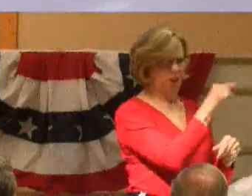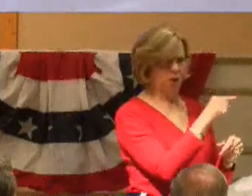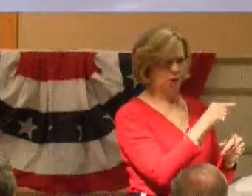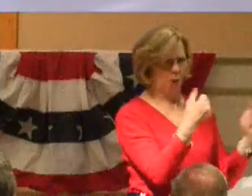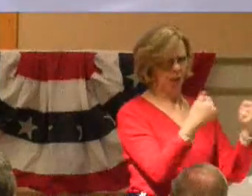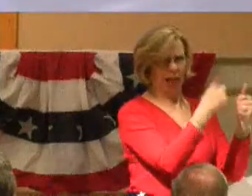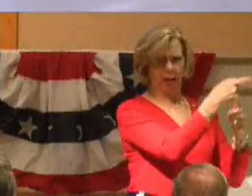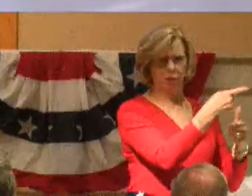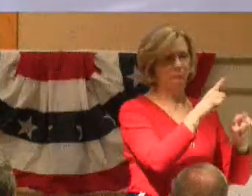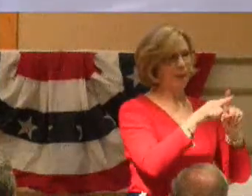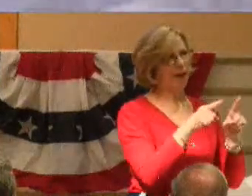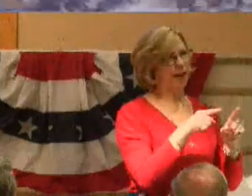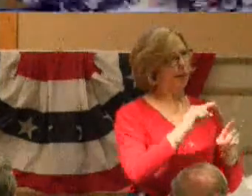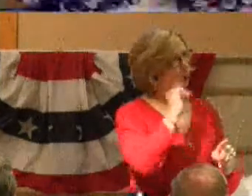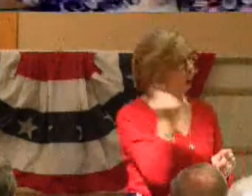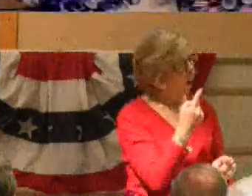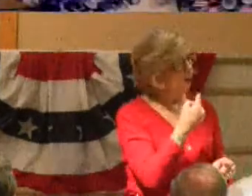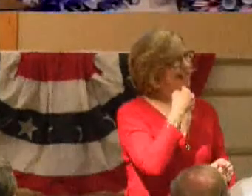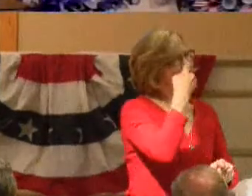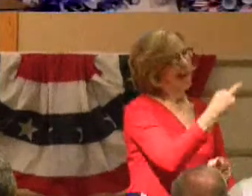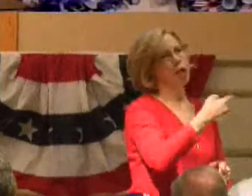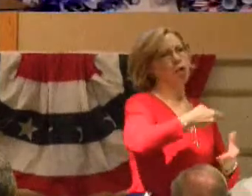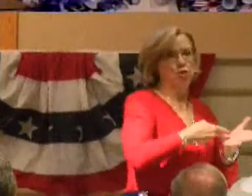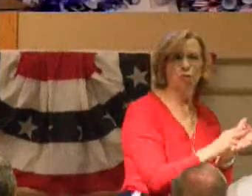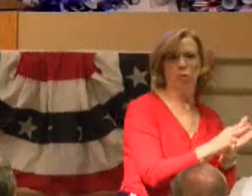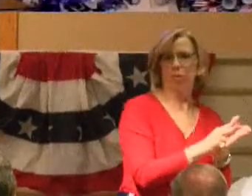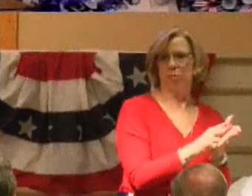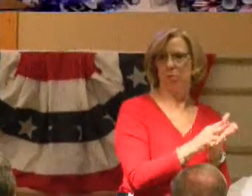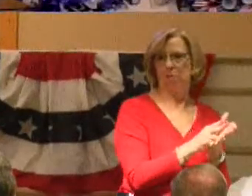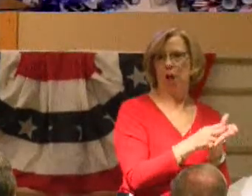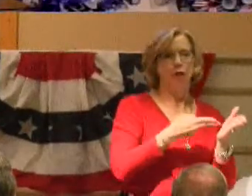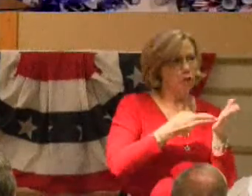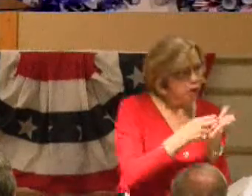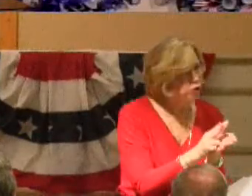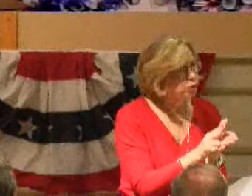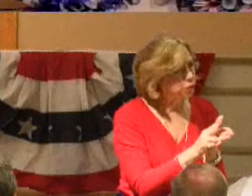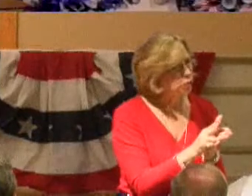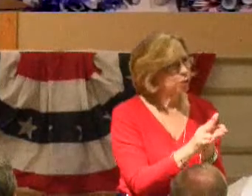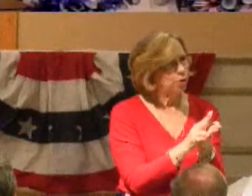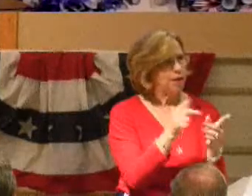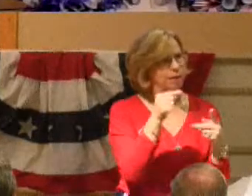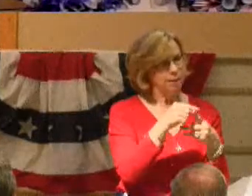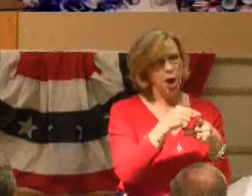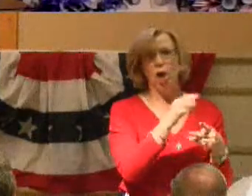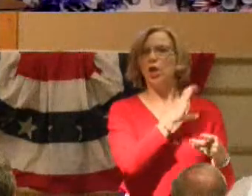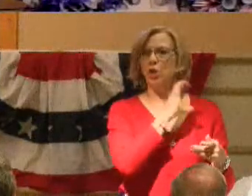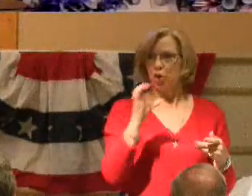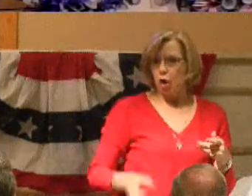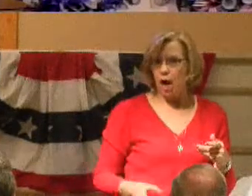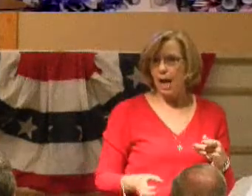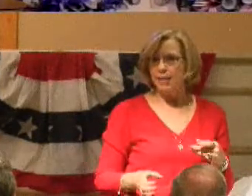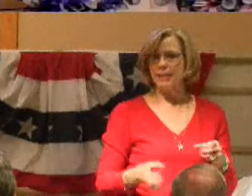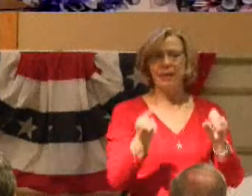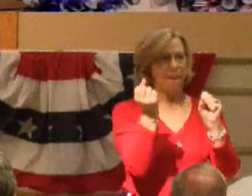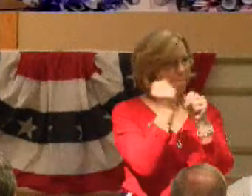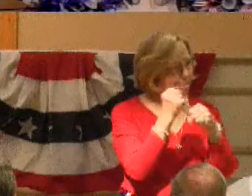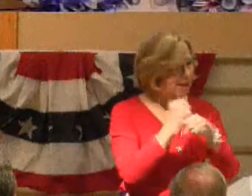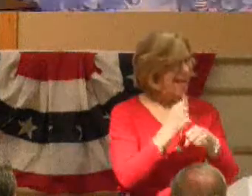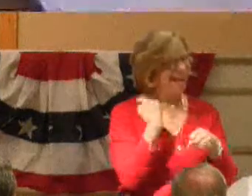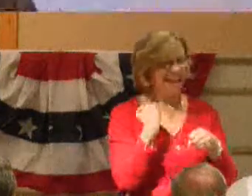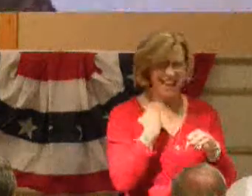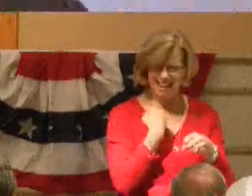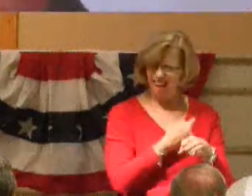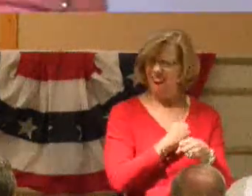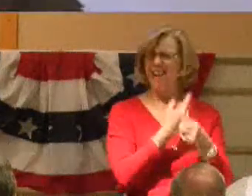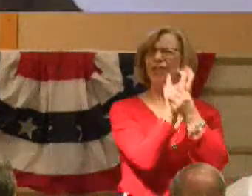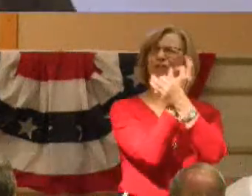I'll always tell you the truth. And the truth is that Christ has made us free.